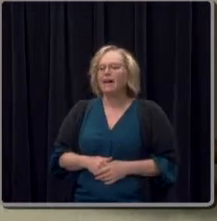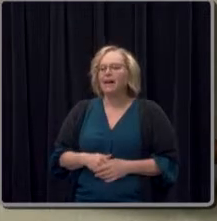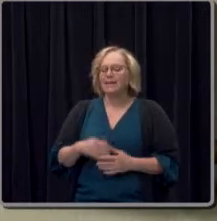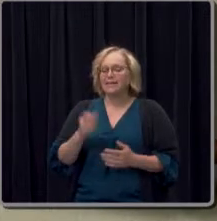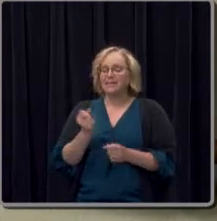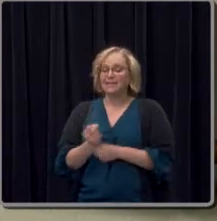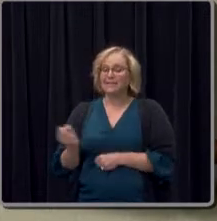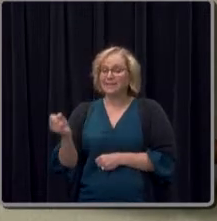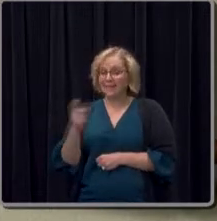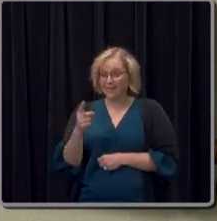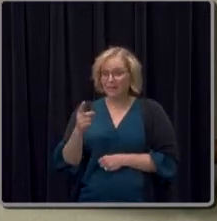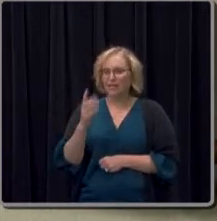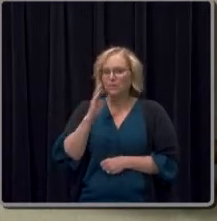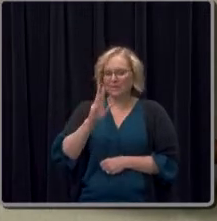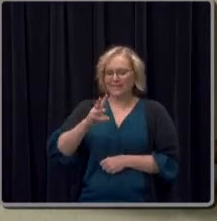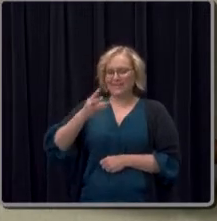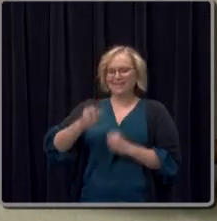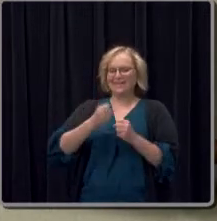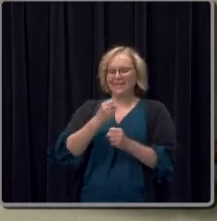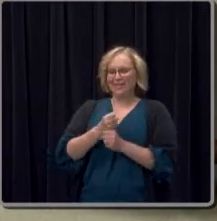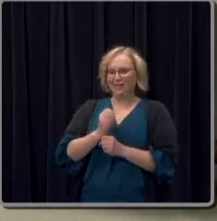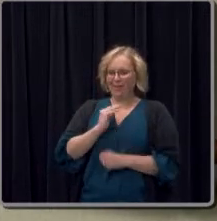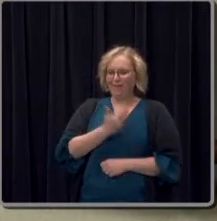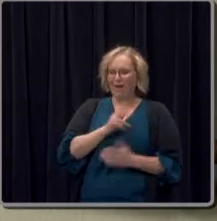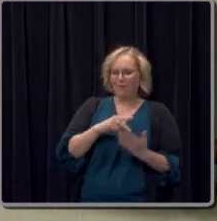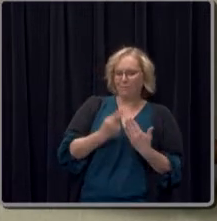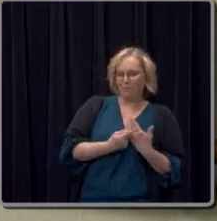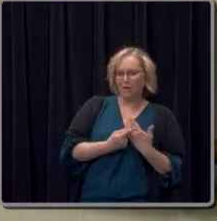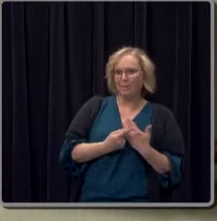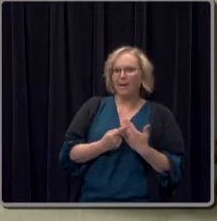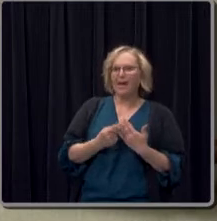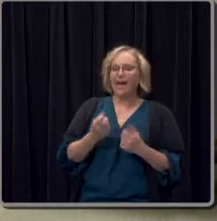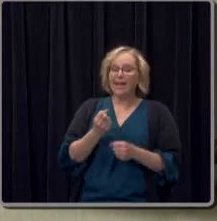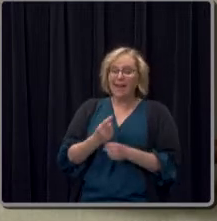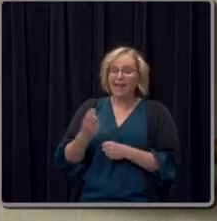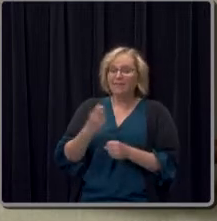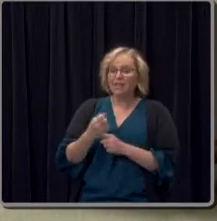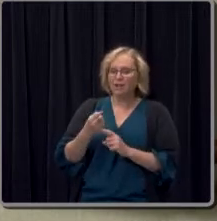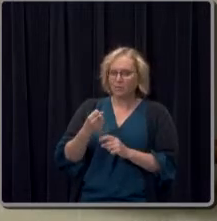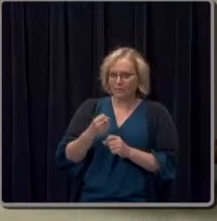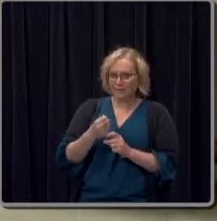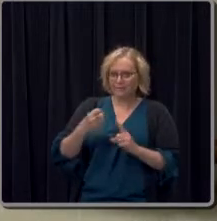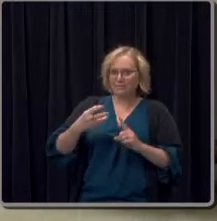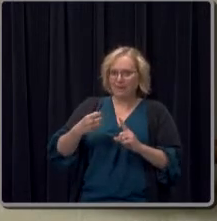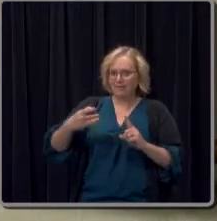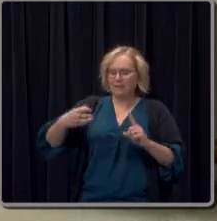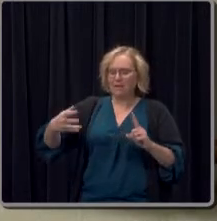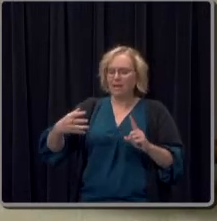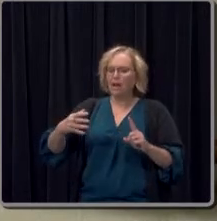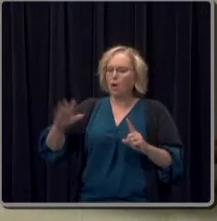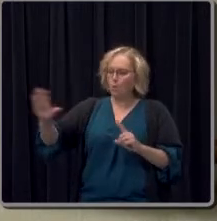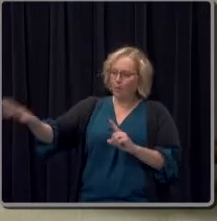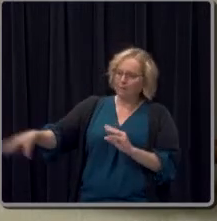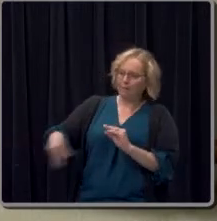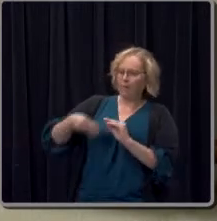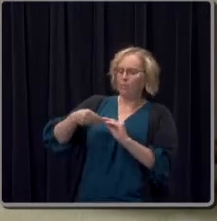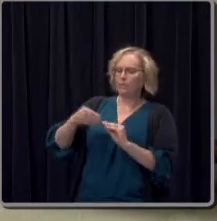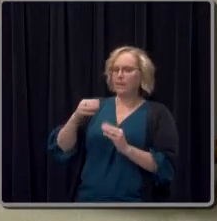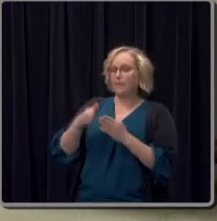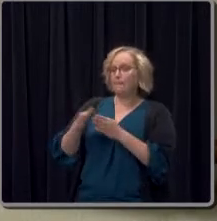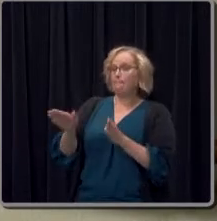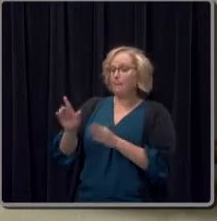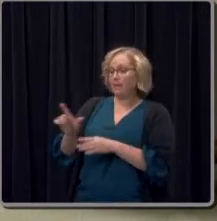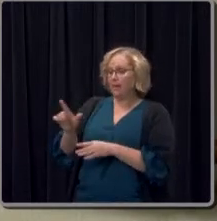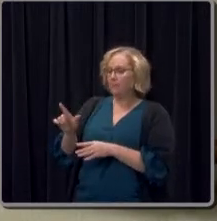Next year will be the 6th year of this program, and we have expanded every year. We've looped the public library in. Not only do they promote the books in